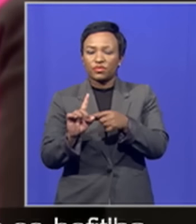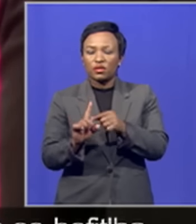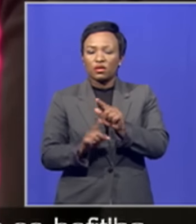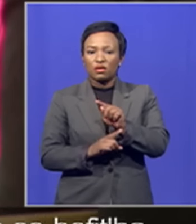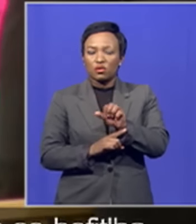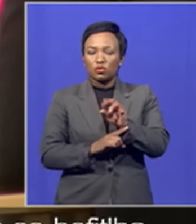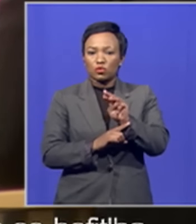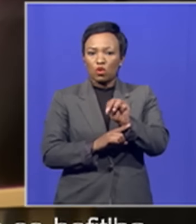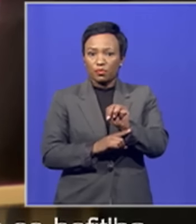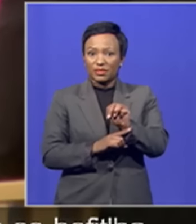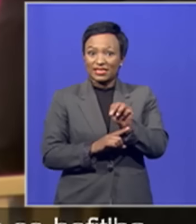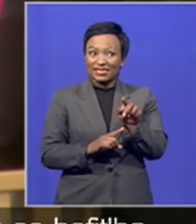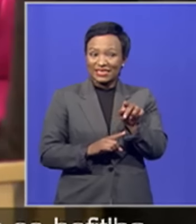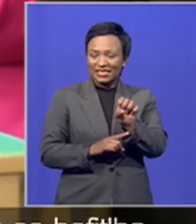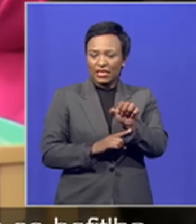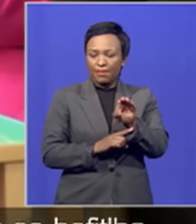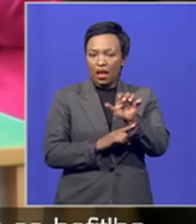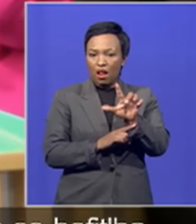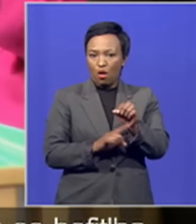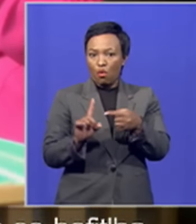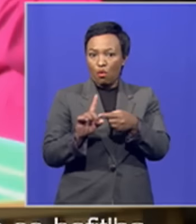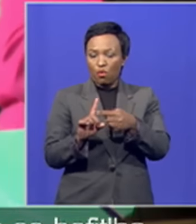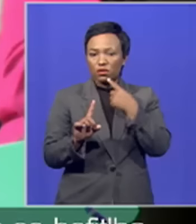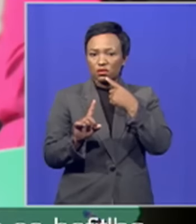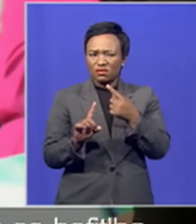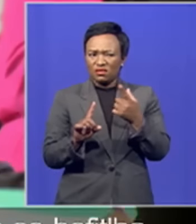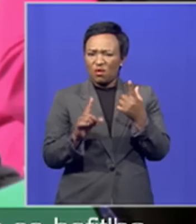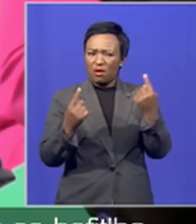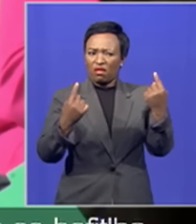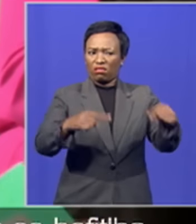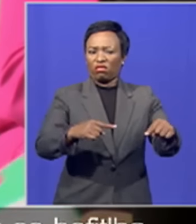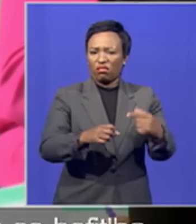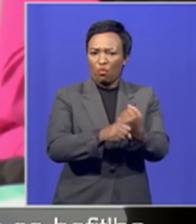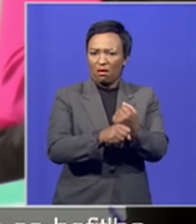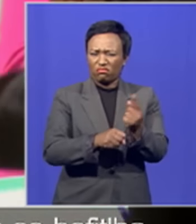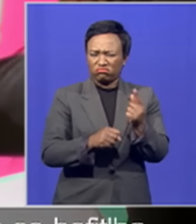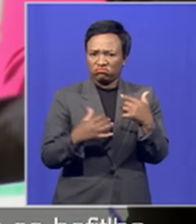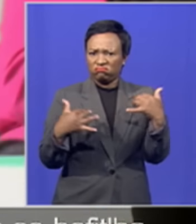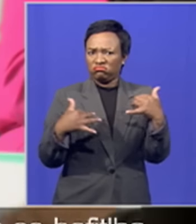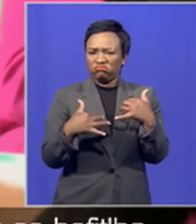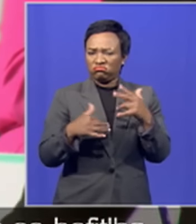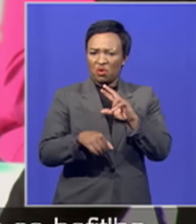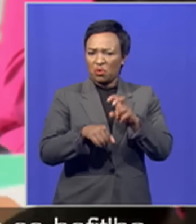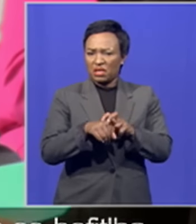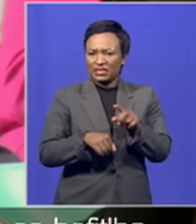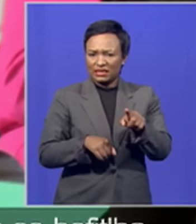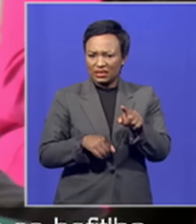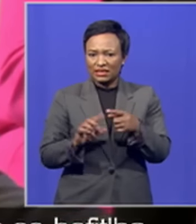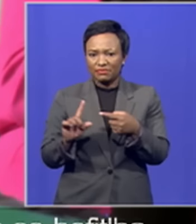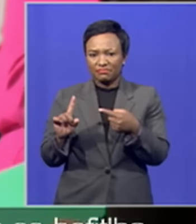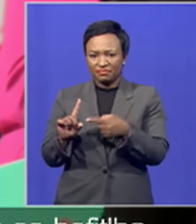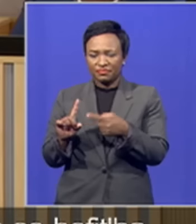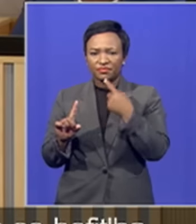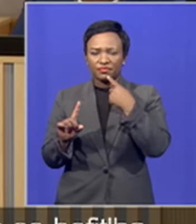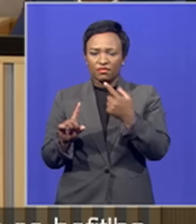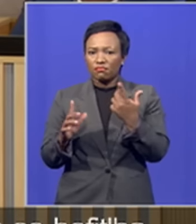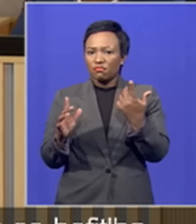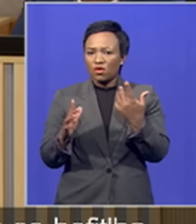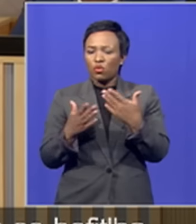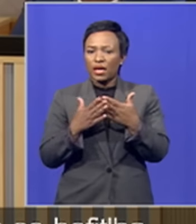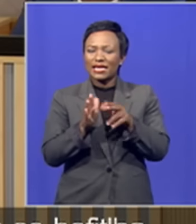a ne a nganga ka gore kgato eo ya gakgamatsa ebile ne sa tlhokege ka are ine ka ne ya netefatsa